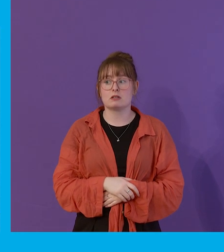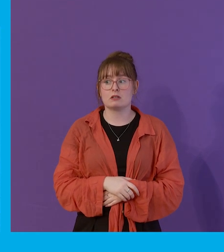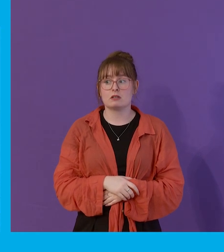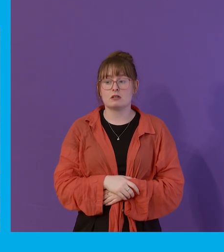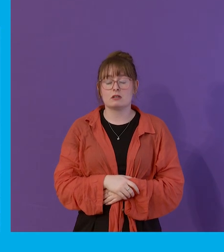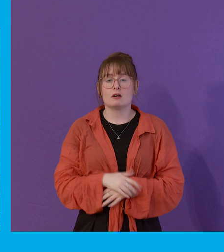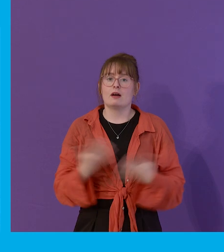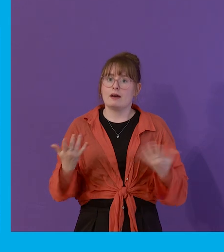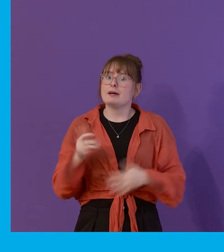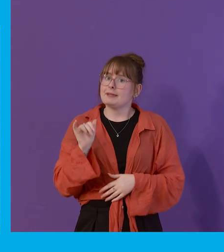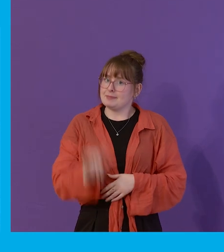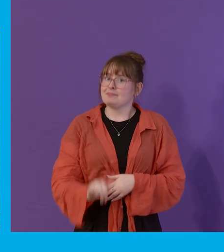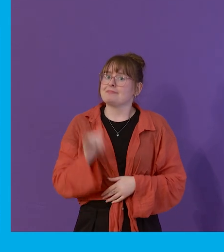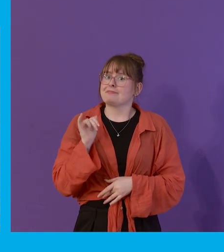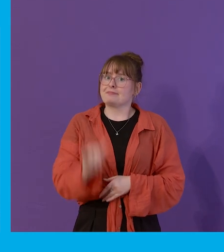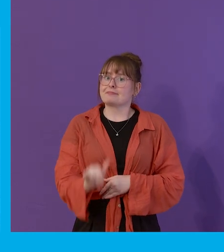Yes.